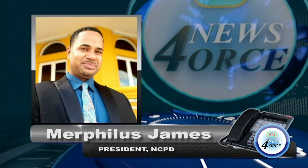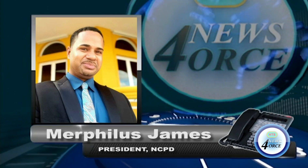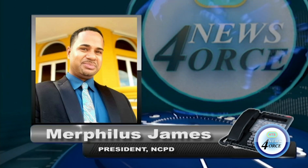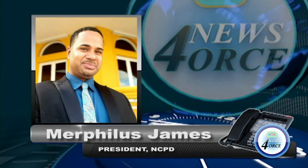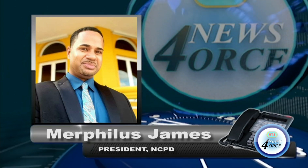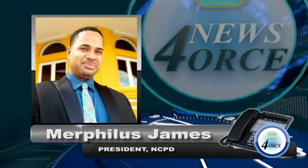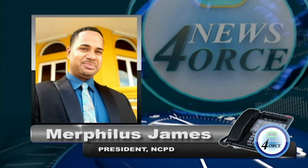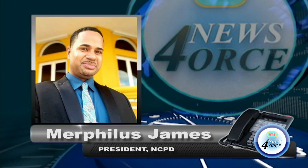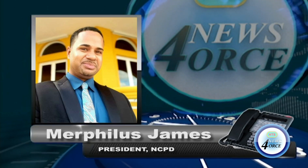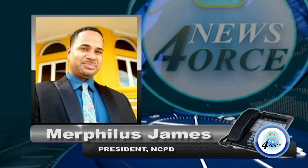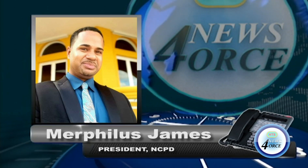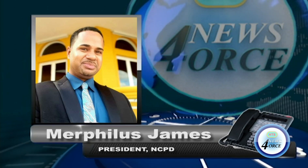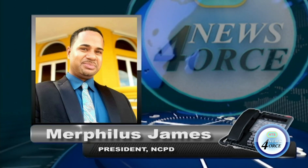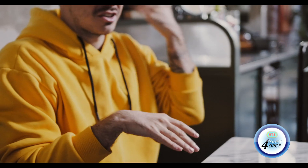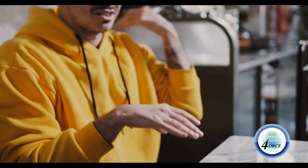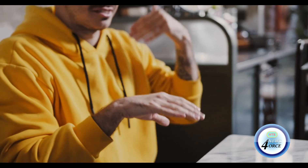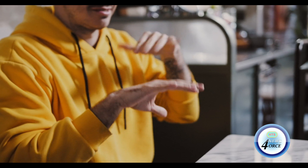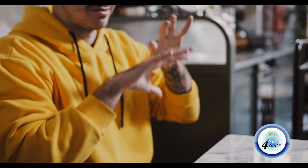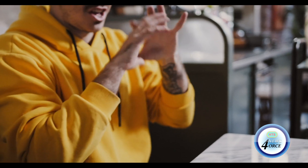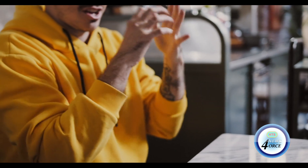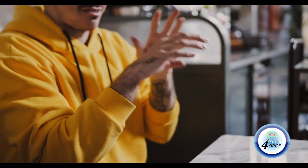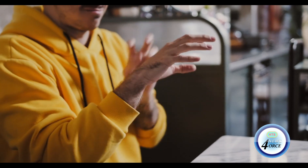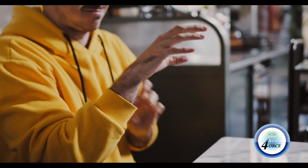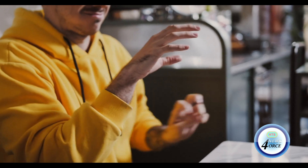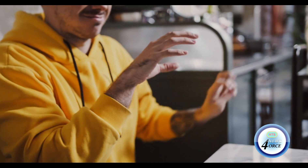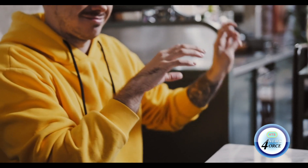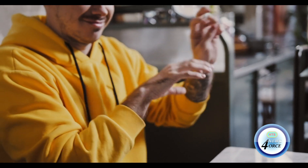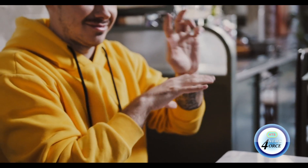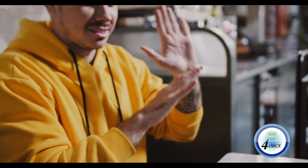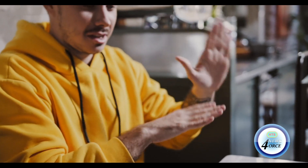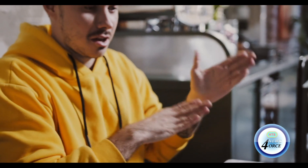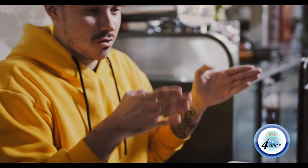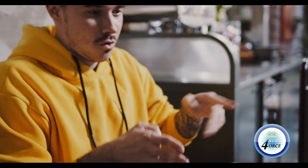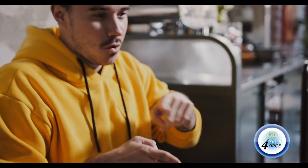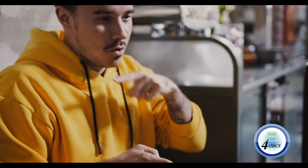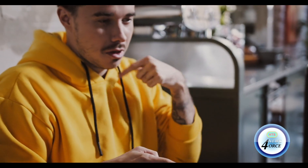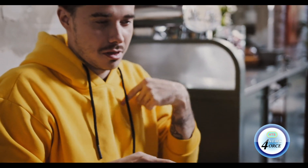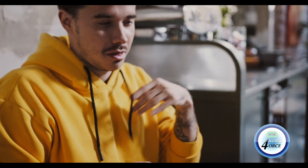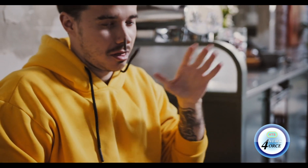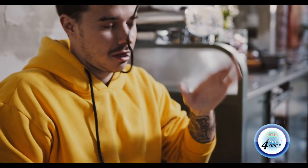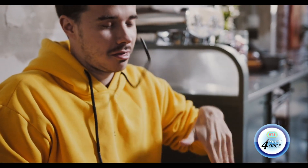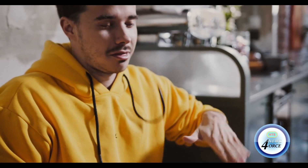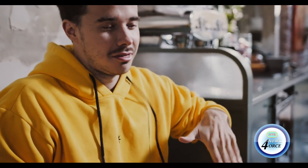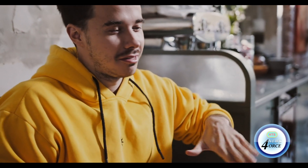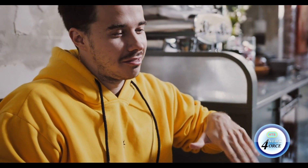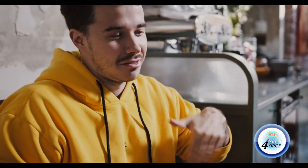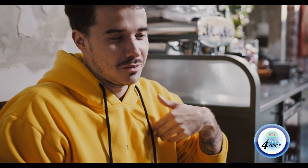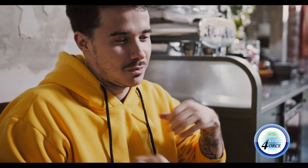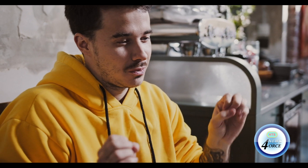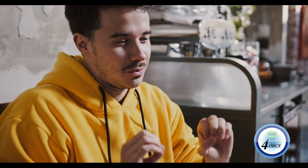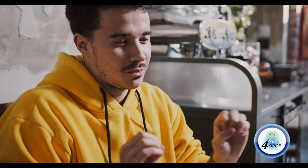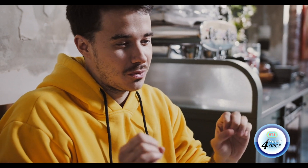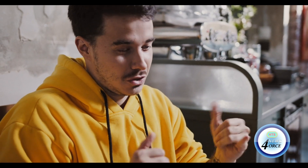parliamentary proceedings and national addresses. James laments the lack of interpreters on island. He is